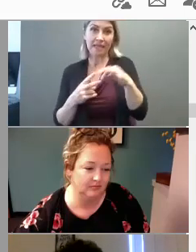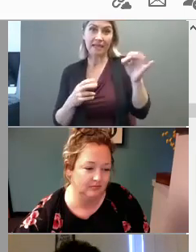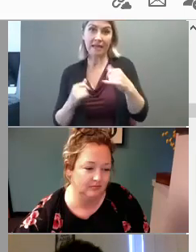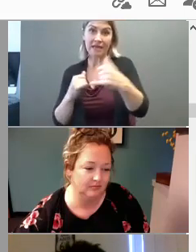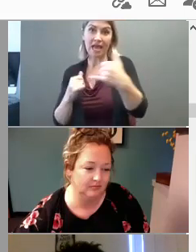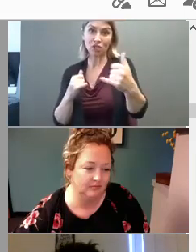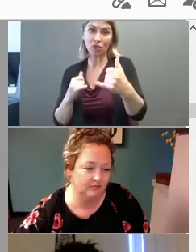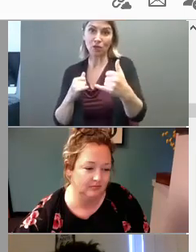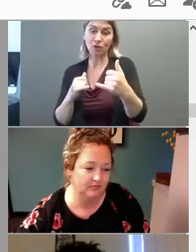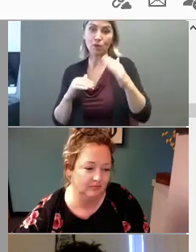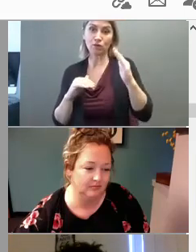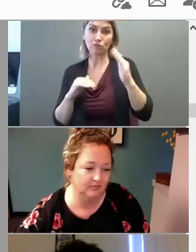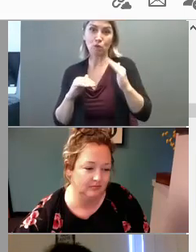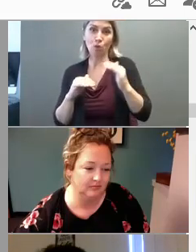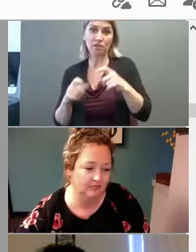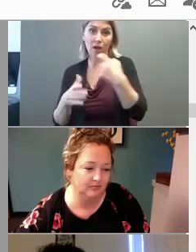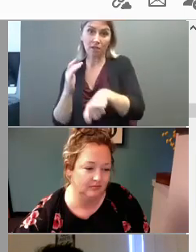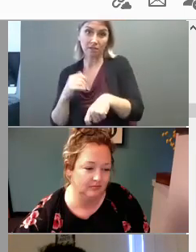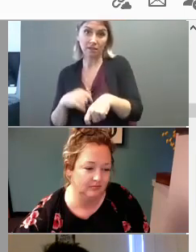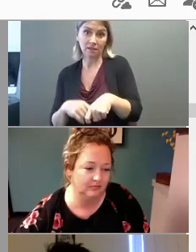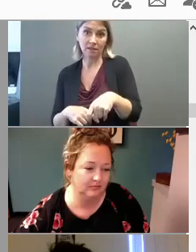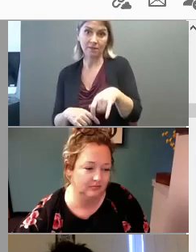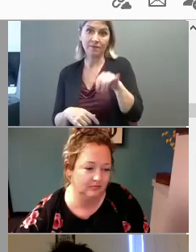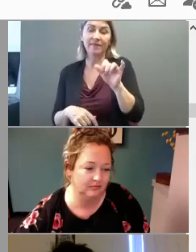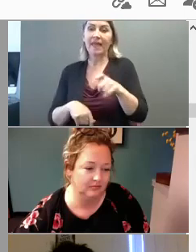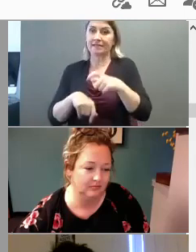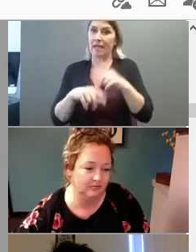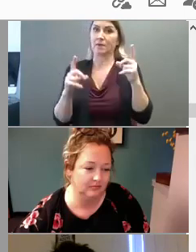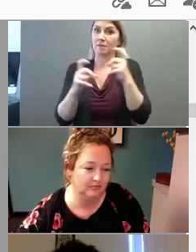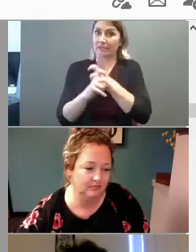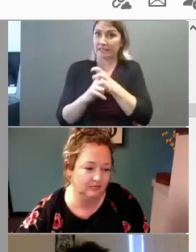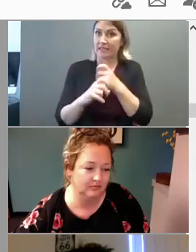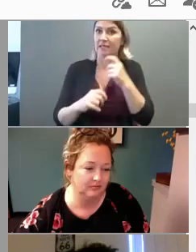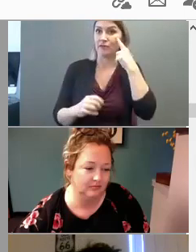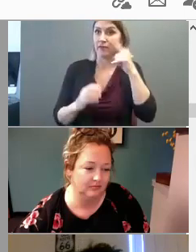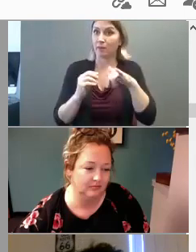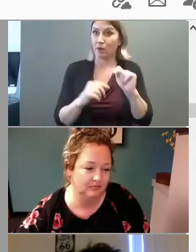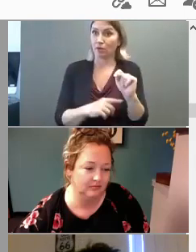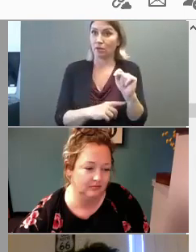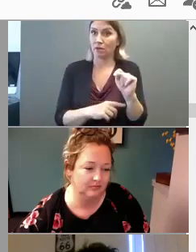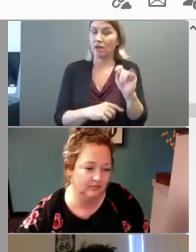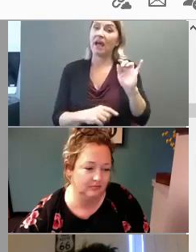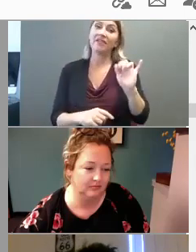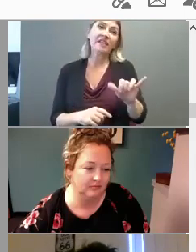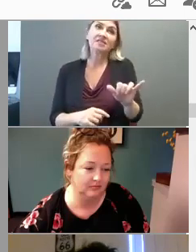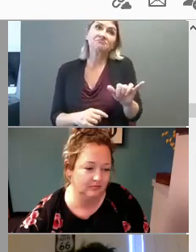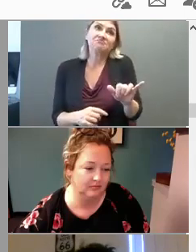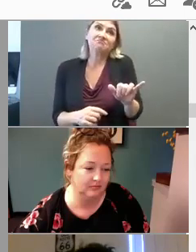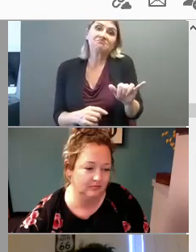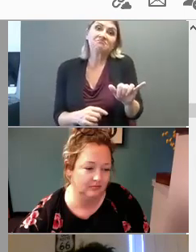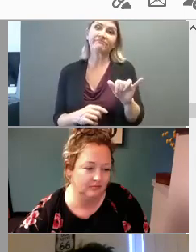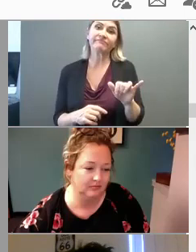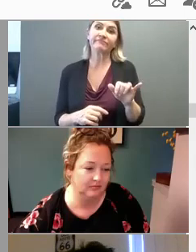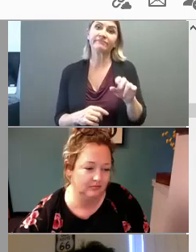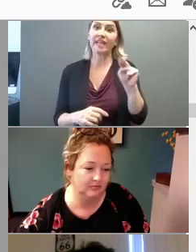cost is time complexity wise, if you think about it, it is just n log